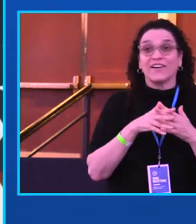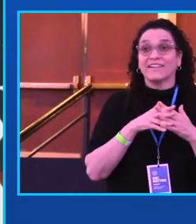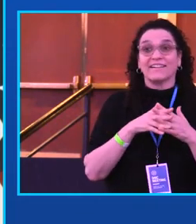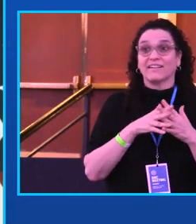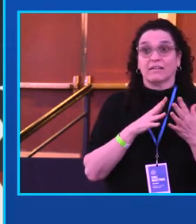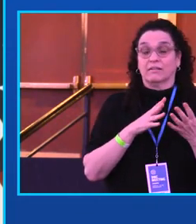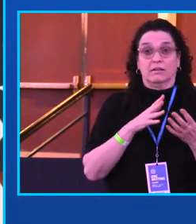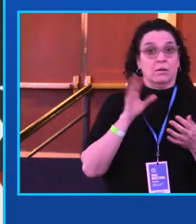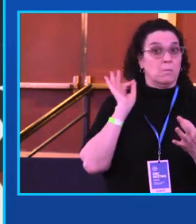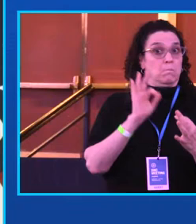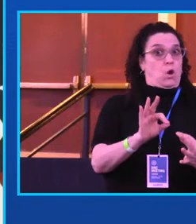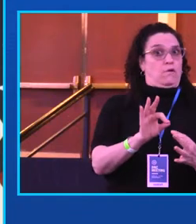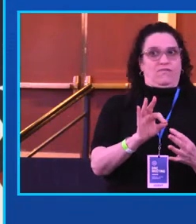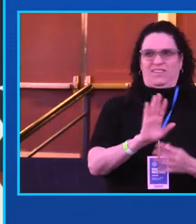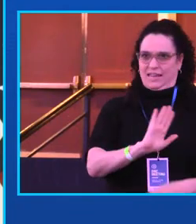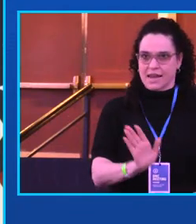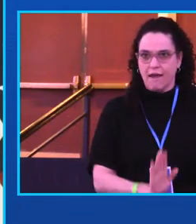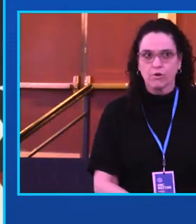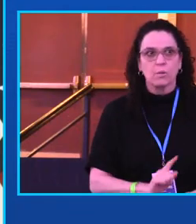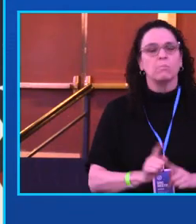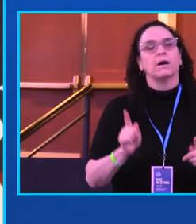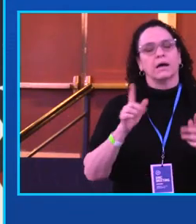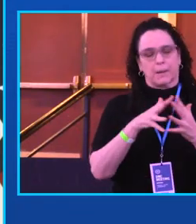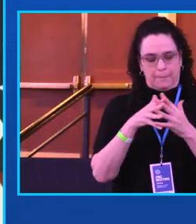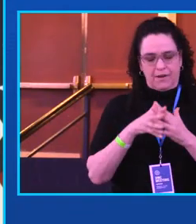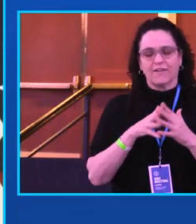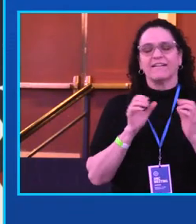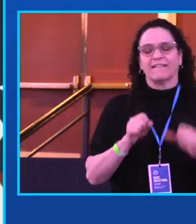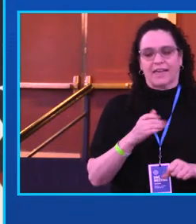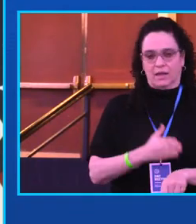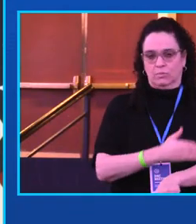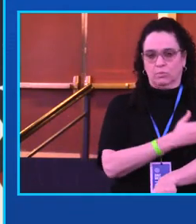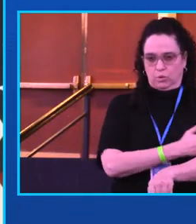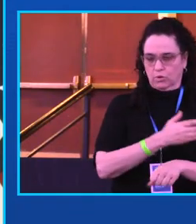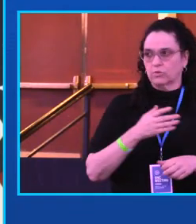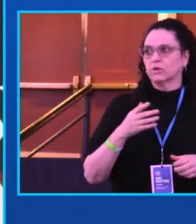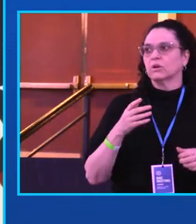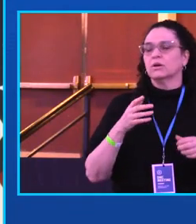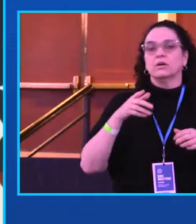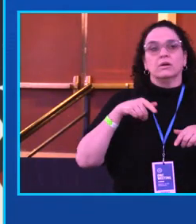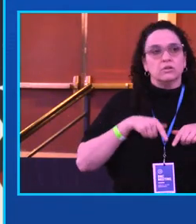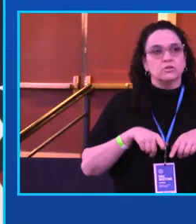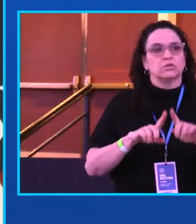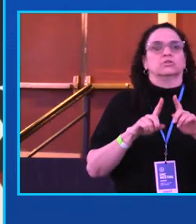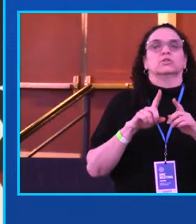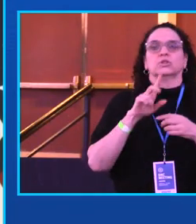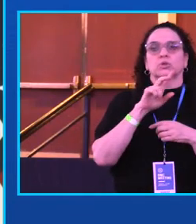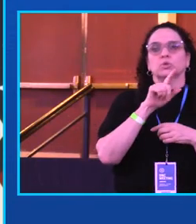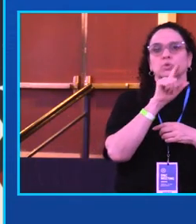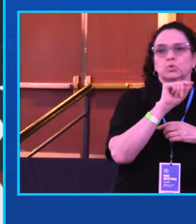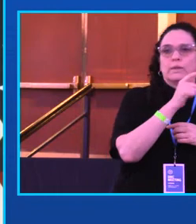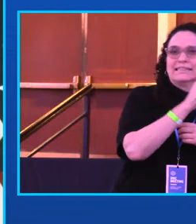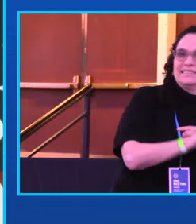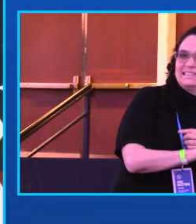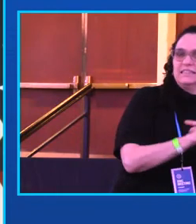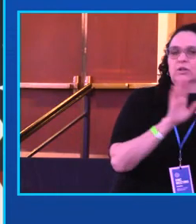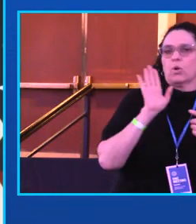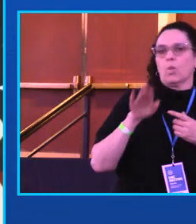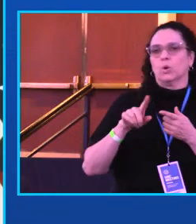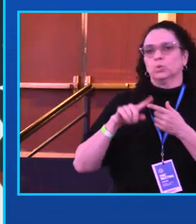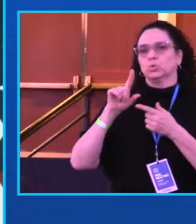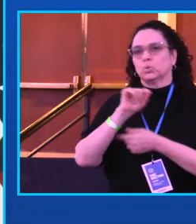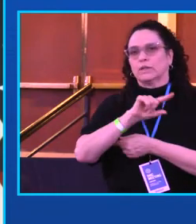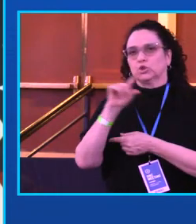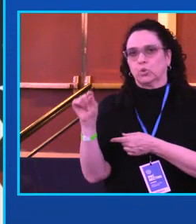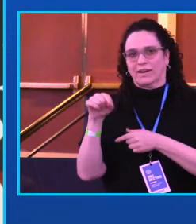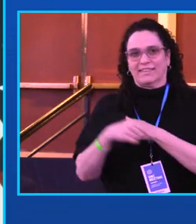better. And indeed, she must be better. From 2016 to 2020, this country had